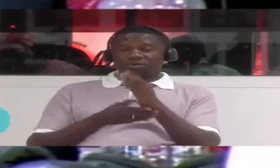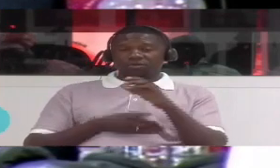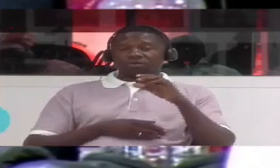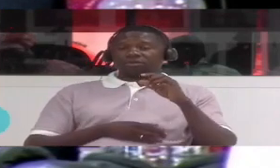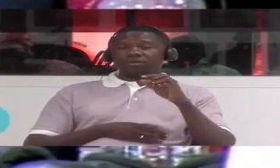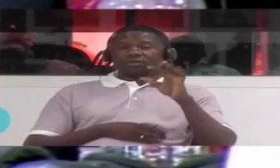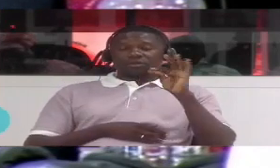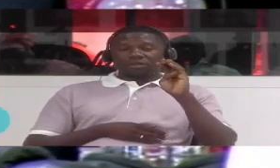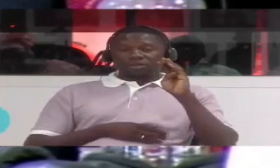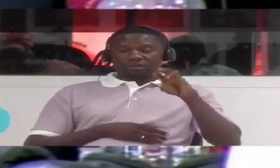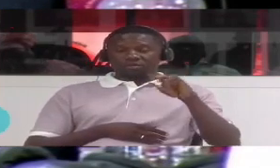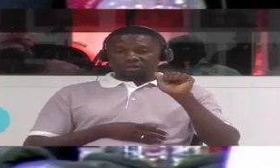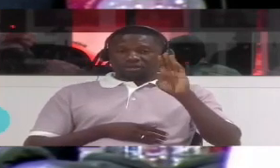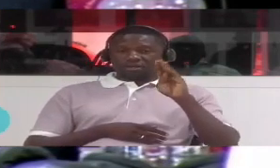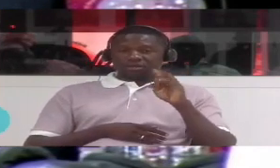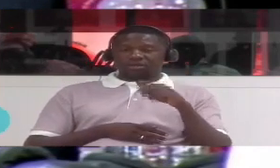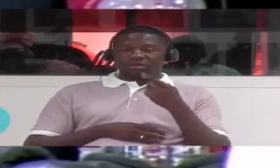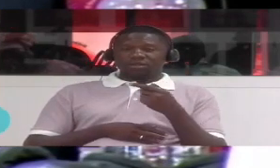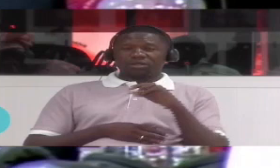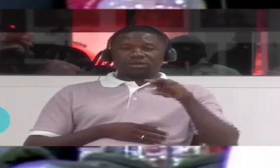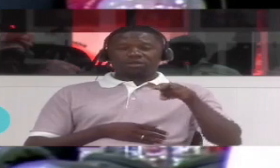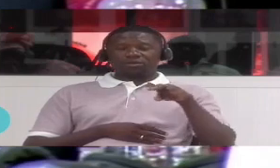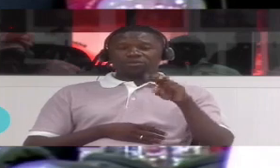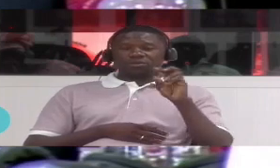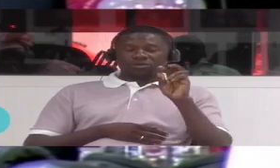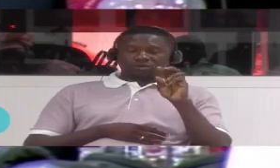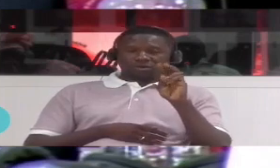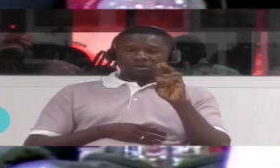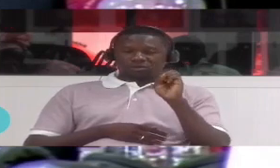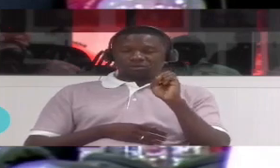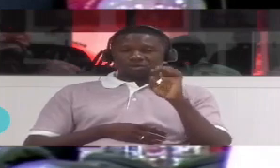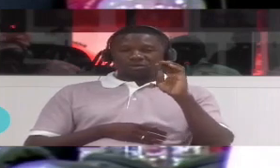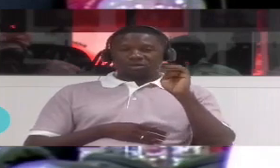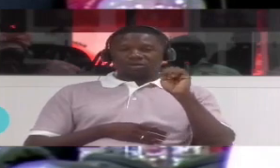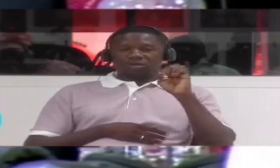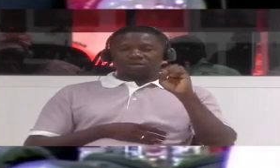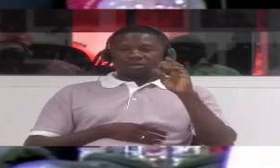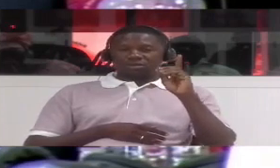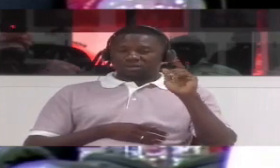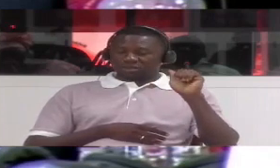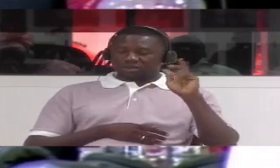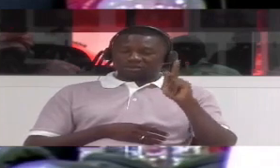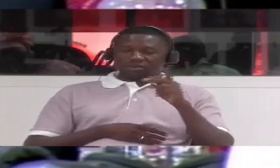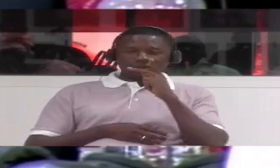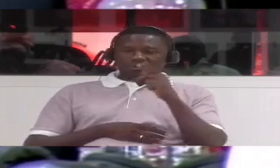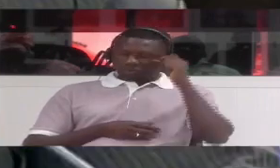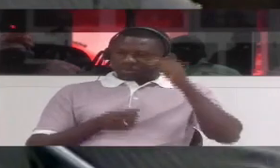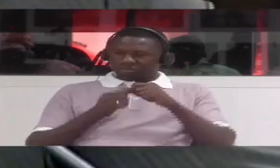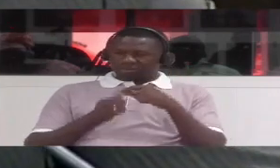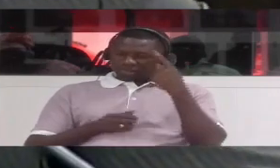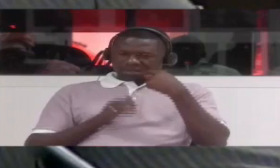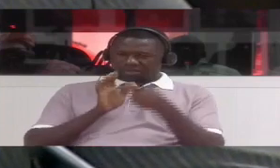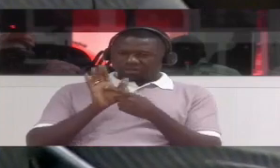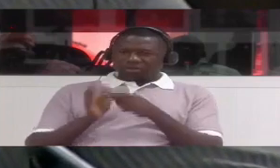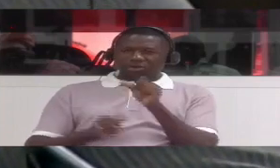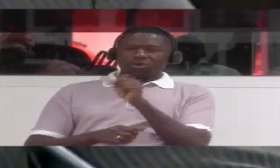and Mr. Haidara, did you recognize any of the members of the panel? The panel, there was, my name is Sheikh